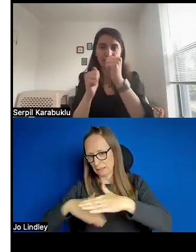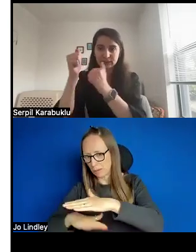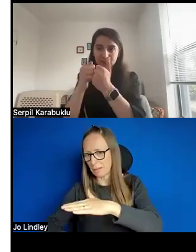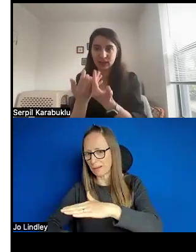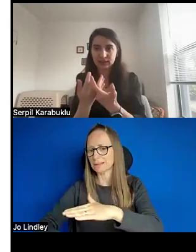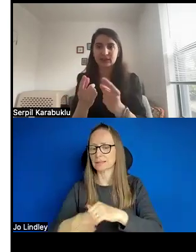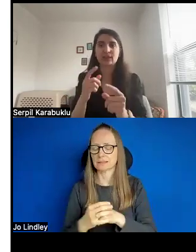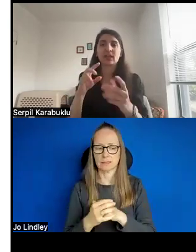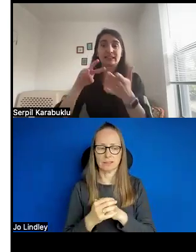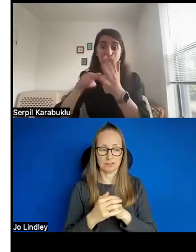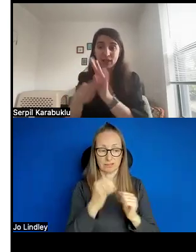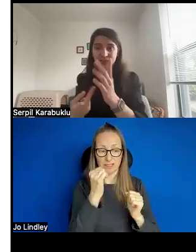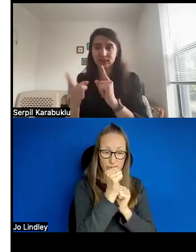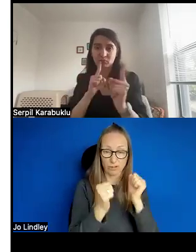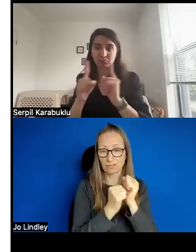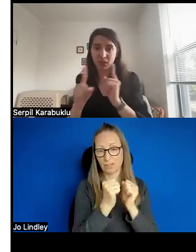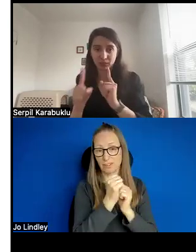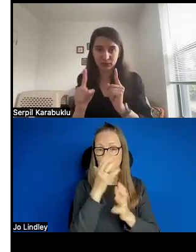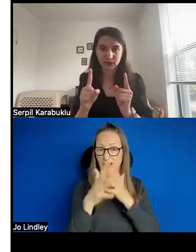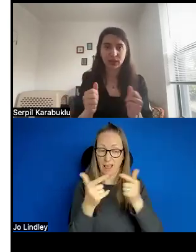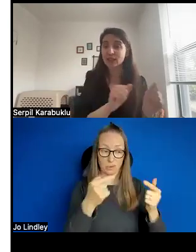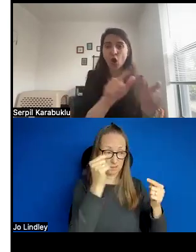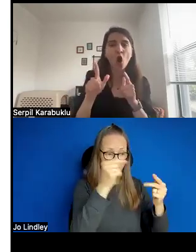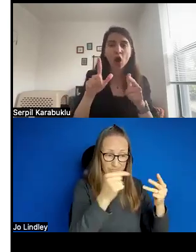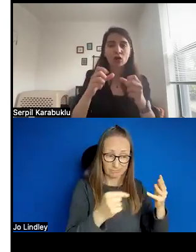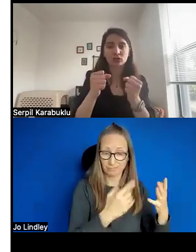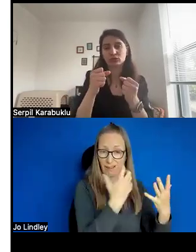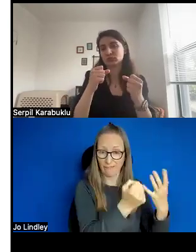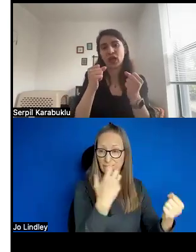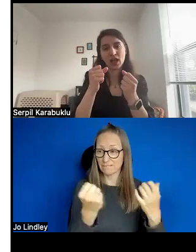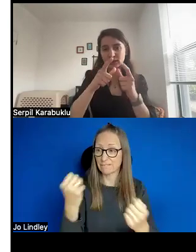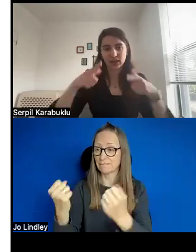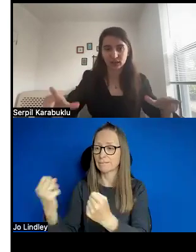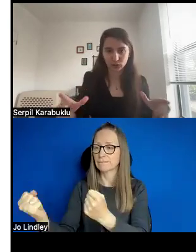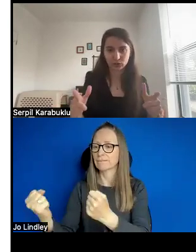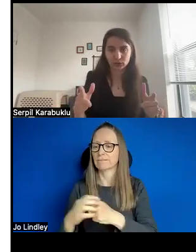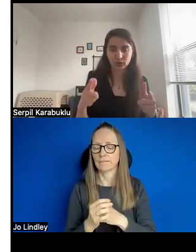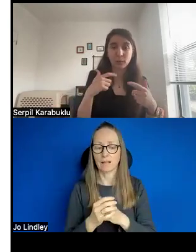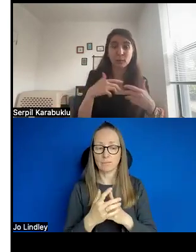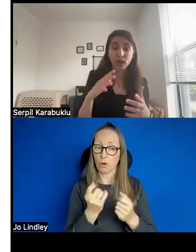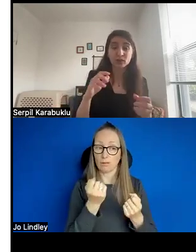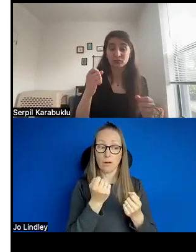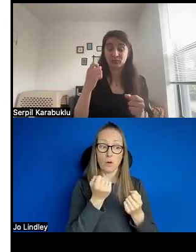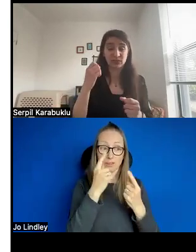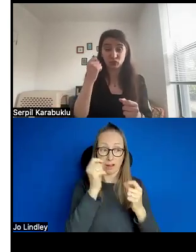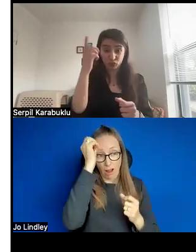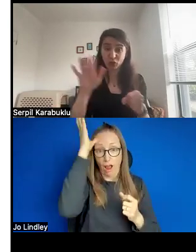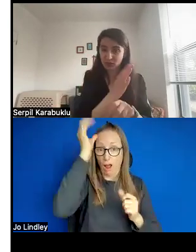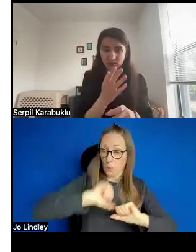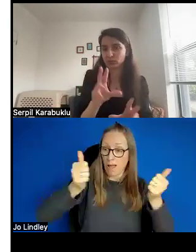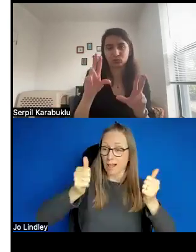in all the structure in sign languages. Yet we understand them least compared to the other